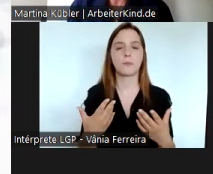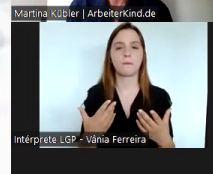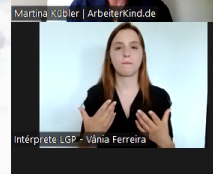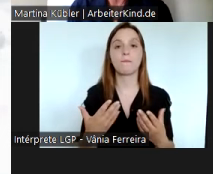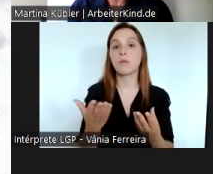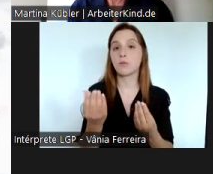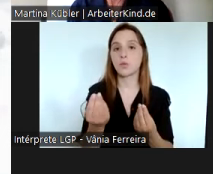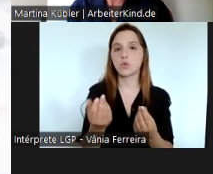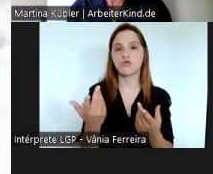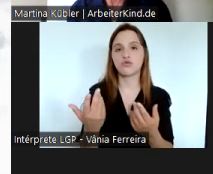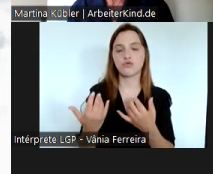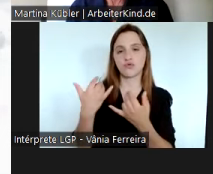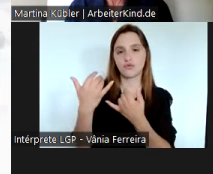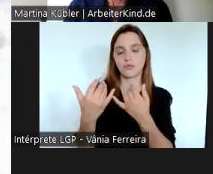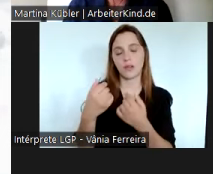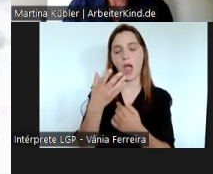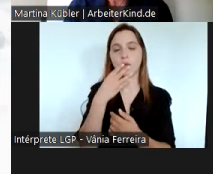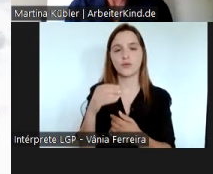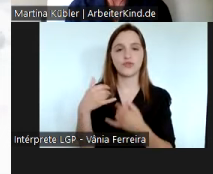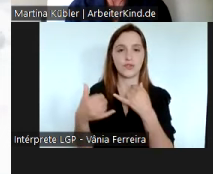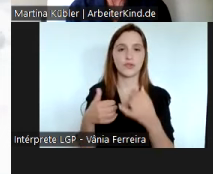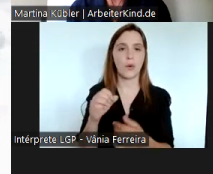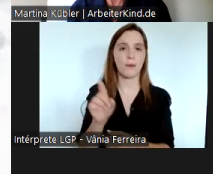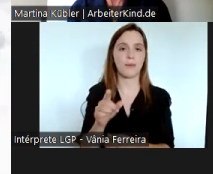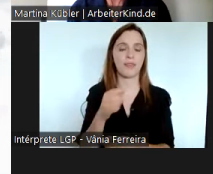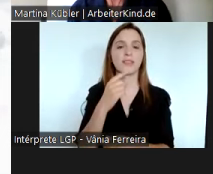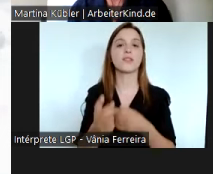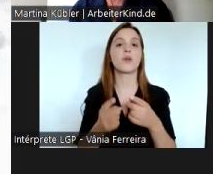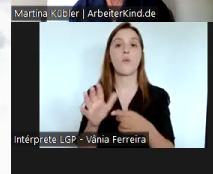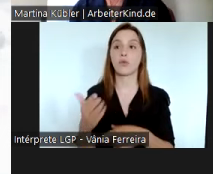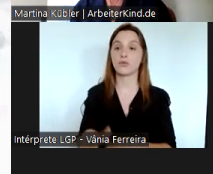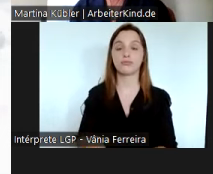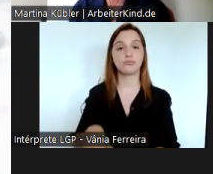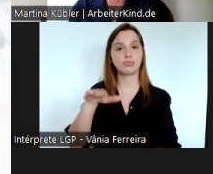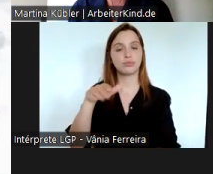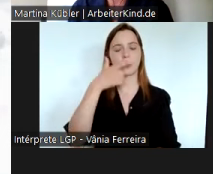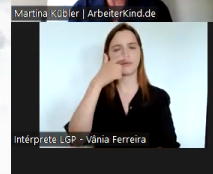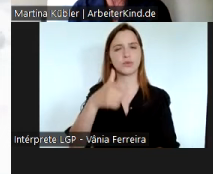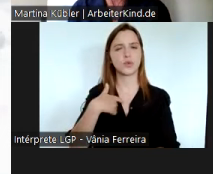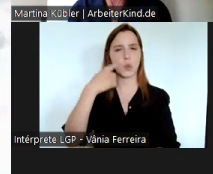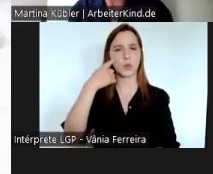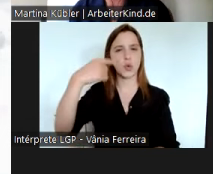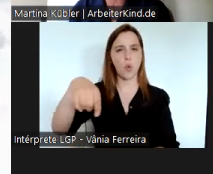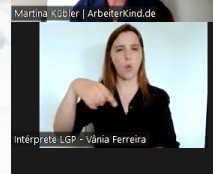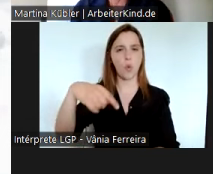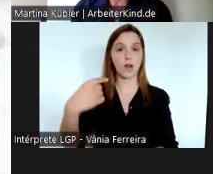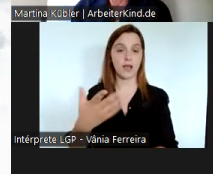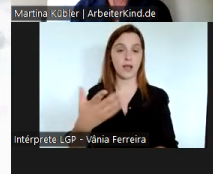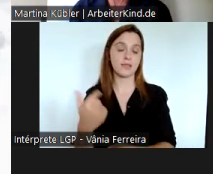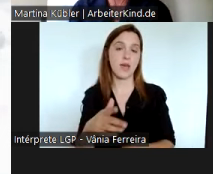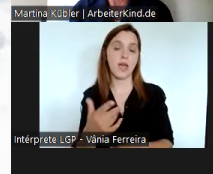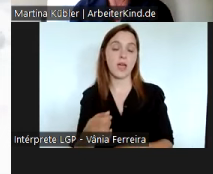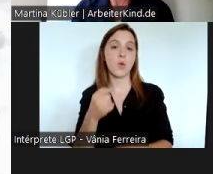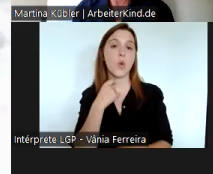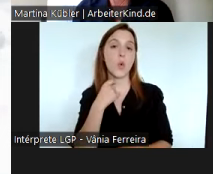Many first generation students actually said, well, when I was growing up, the only people I knew with college degrees were my teachers and doctors. Like, I didn't